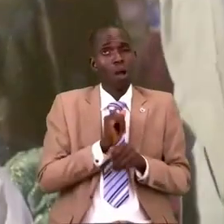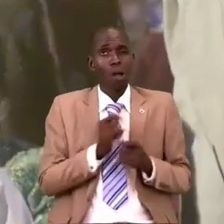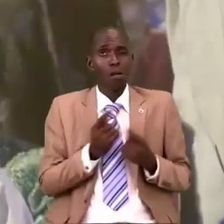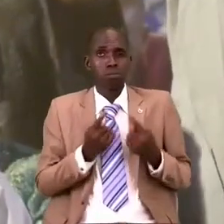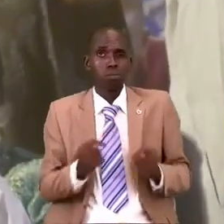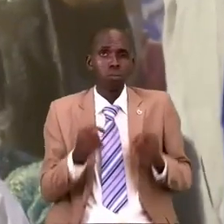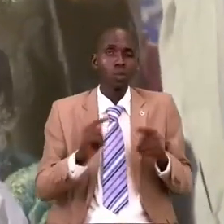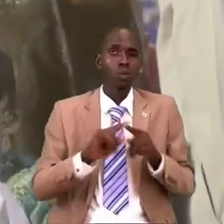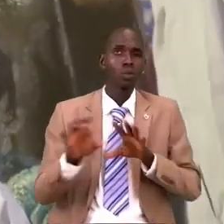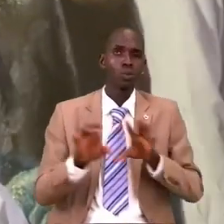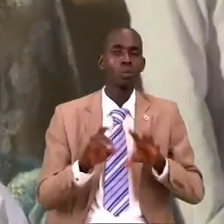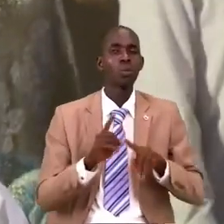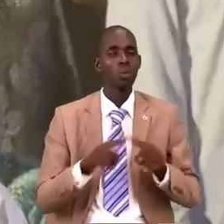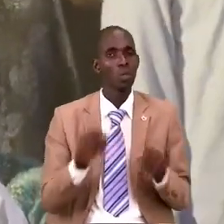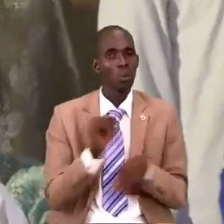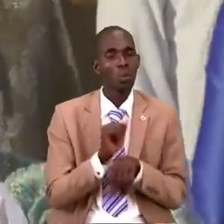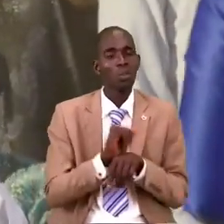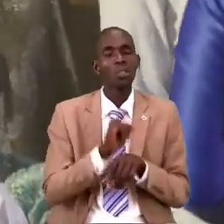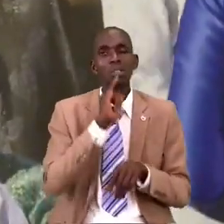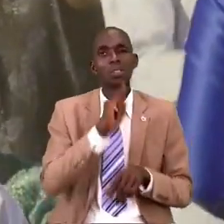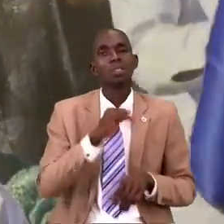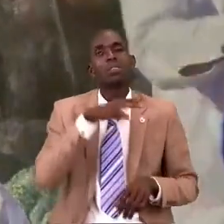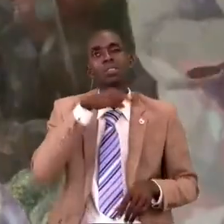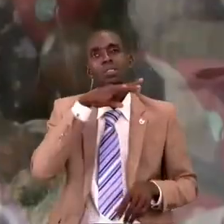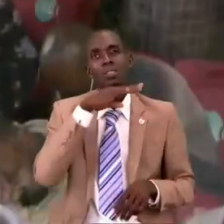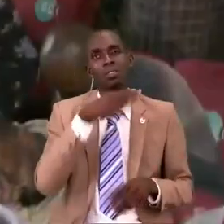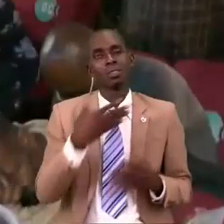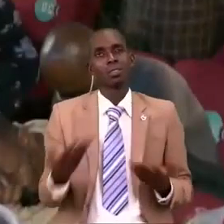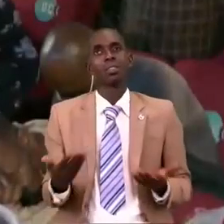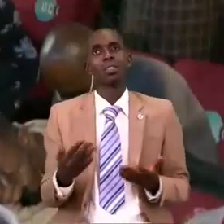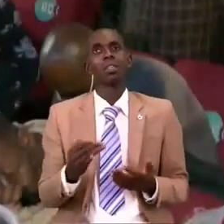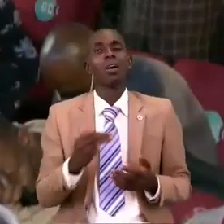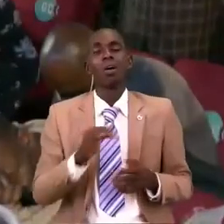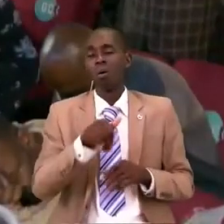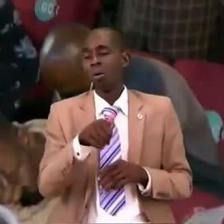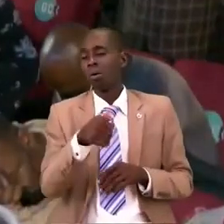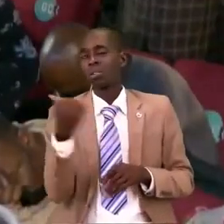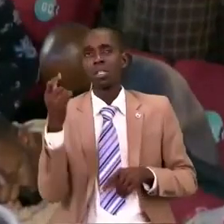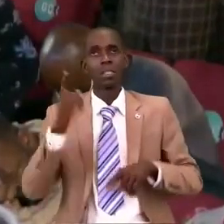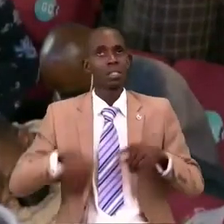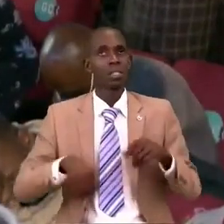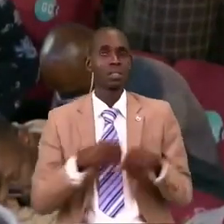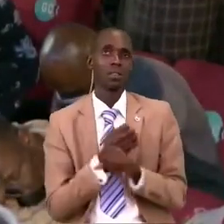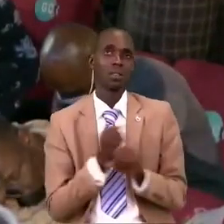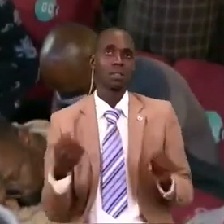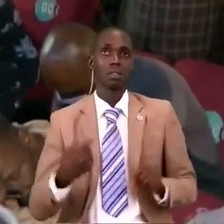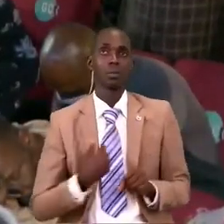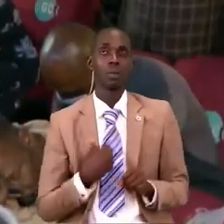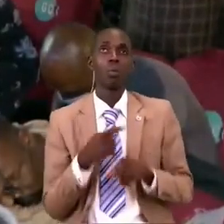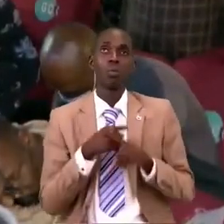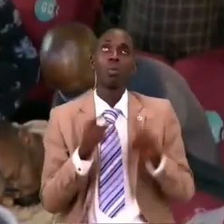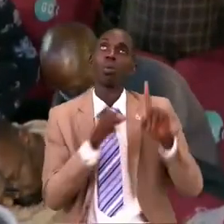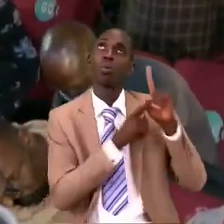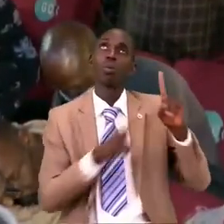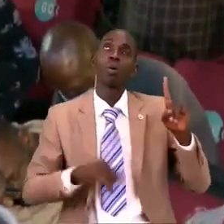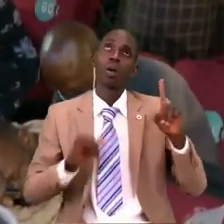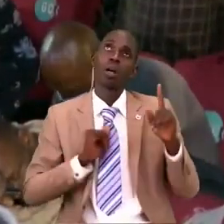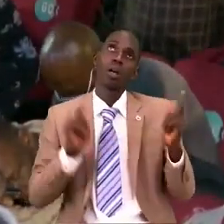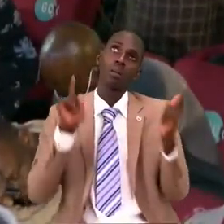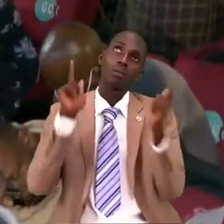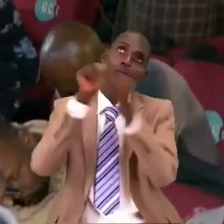I come. Save me. Forgive me. And grant me the joy of your salvation.